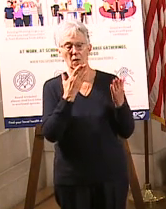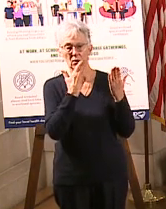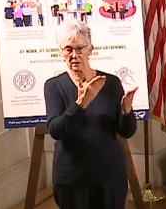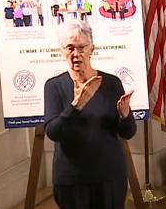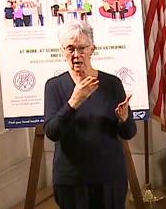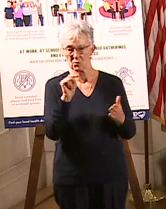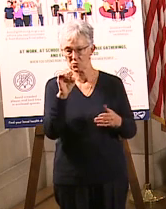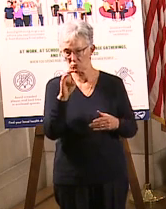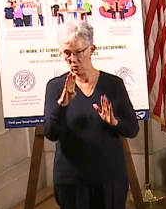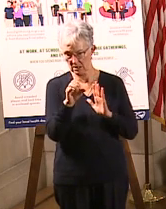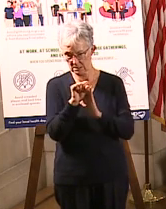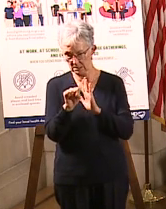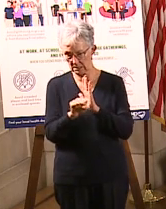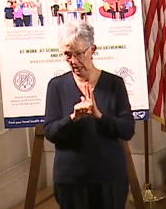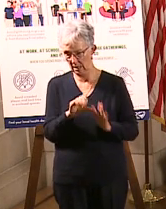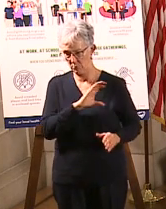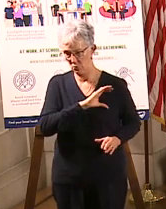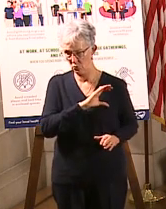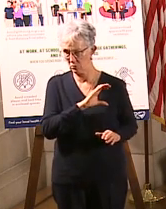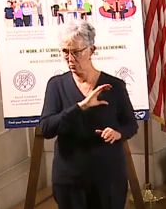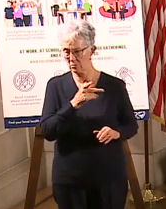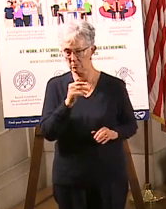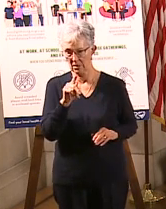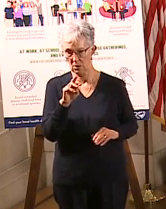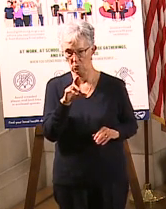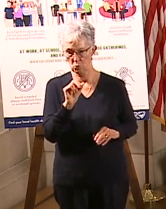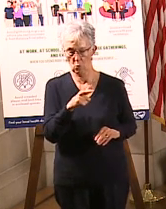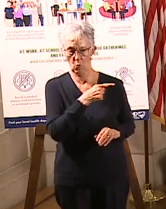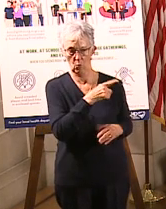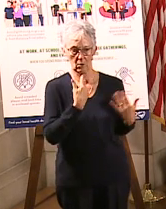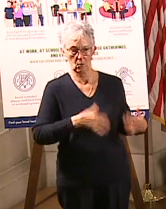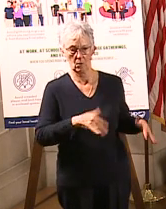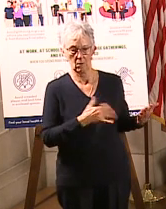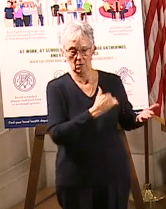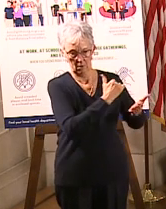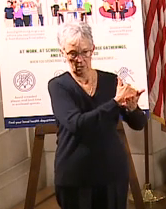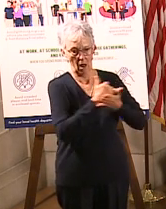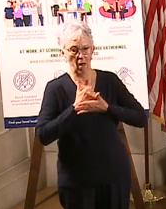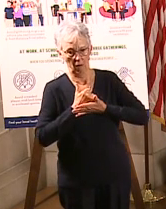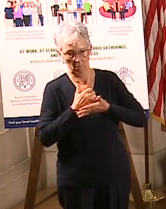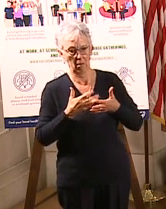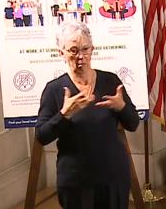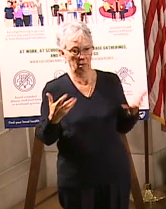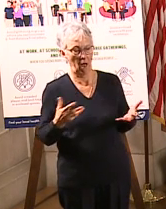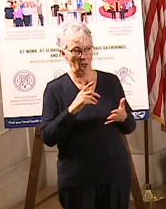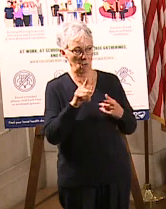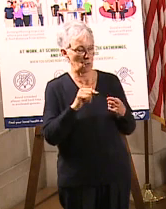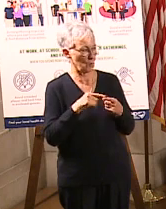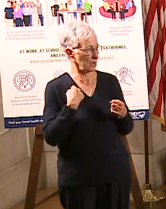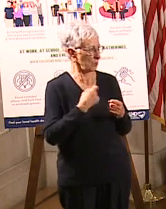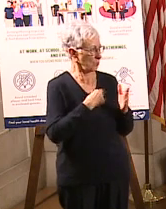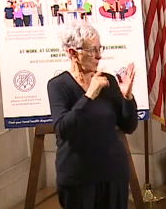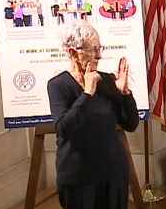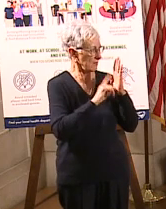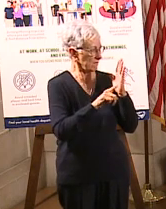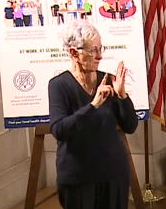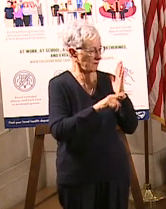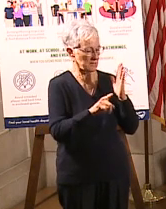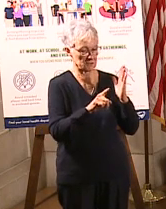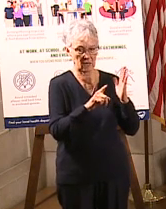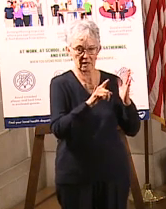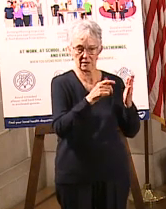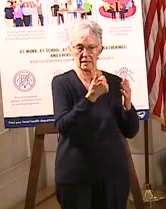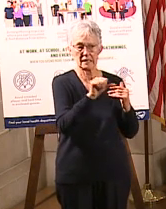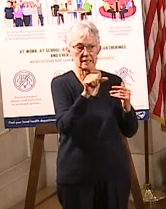Patrol. Nebraska State Patrol has been a vital player as we've done investigative work here. Also, the child advocacy centers